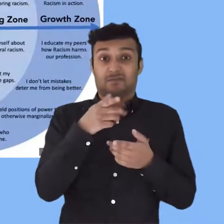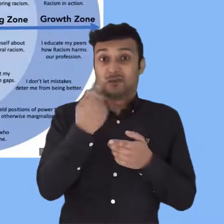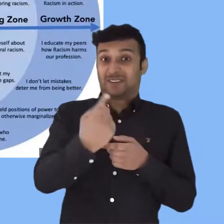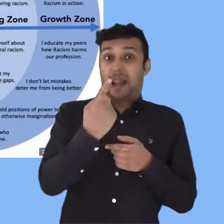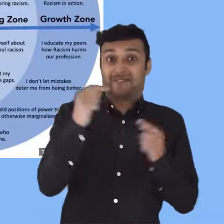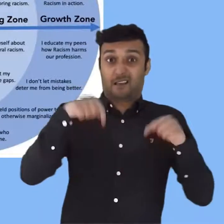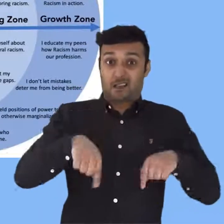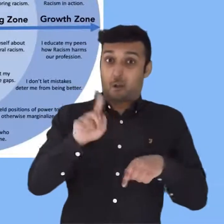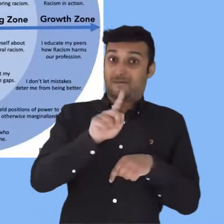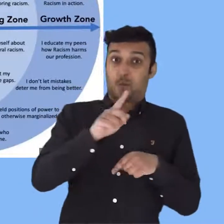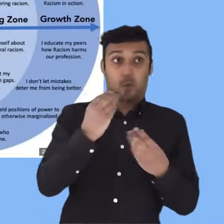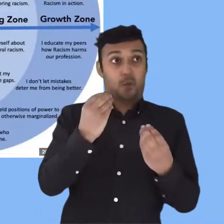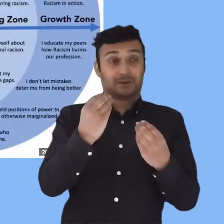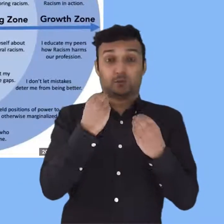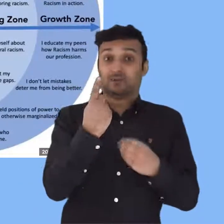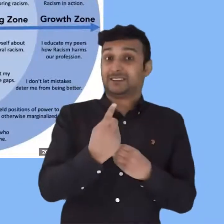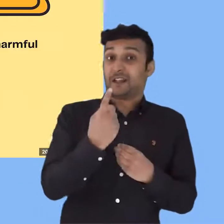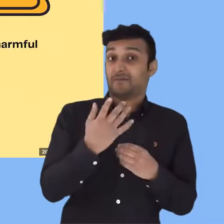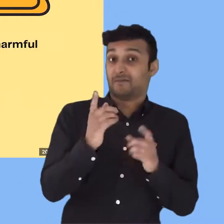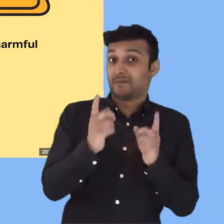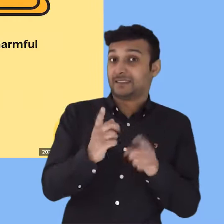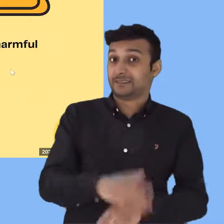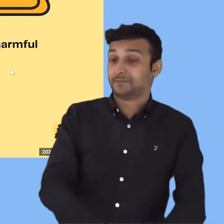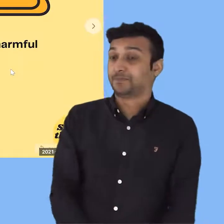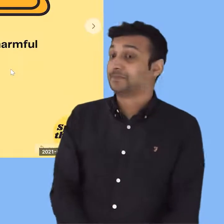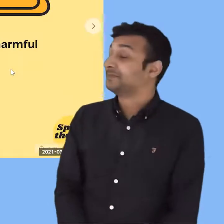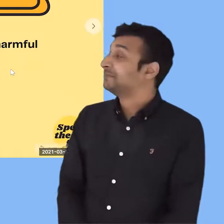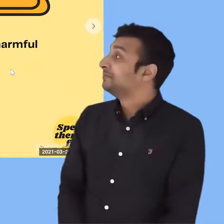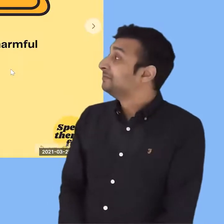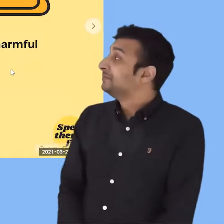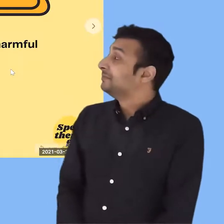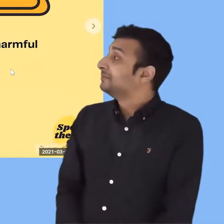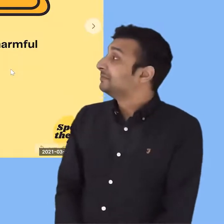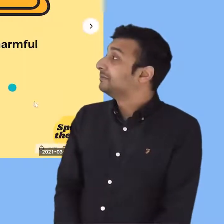of the learning journey that we're on together today.